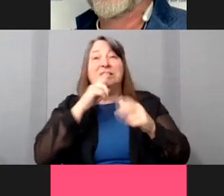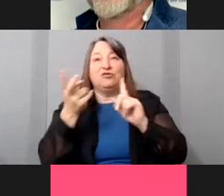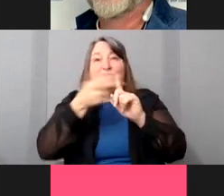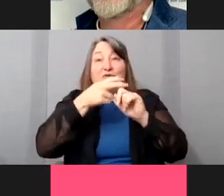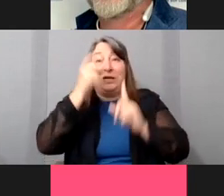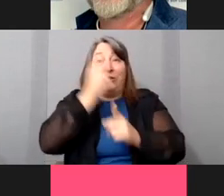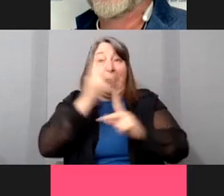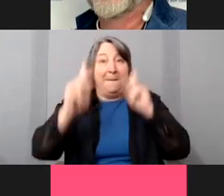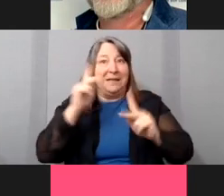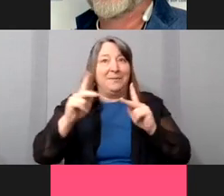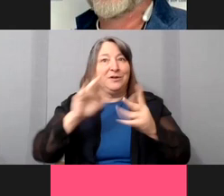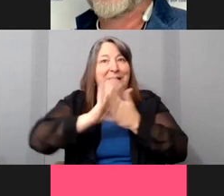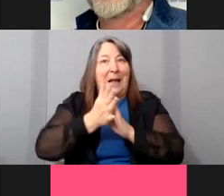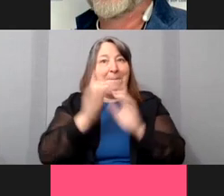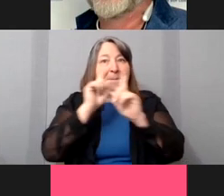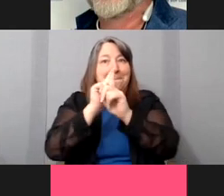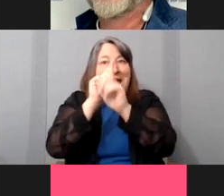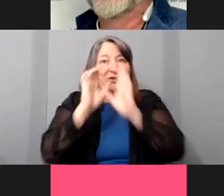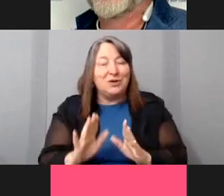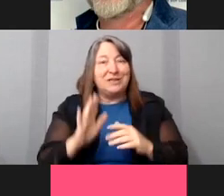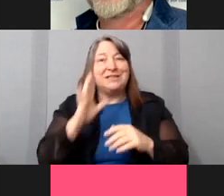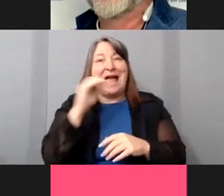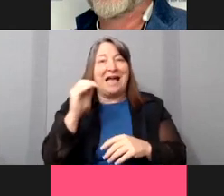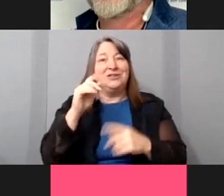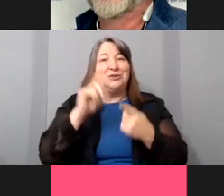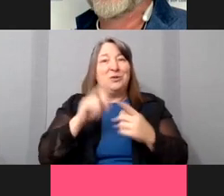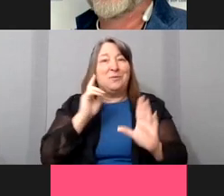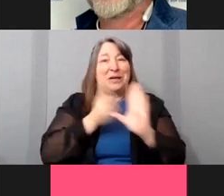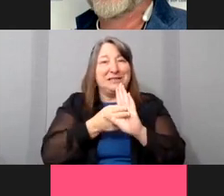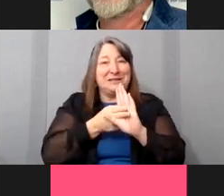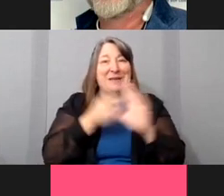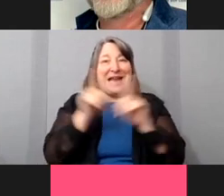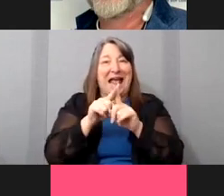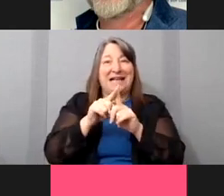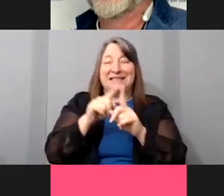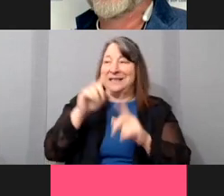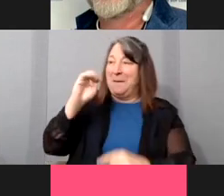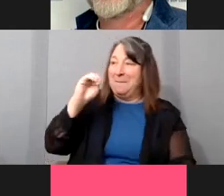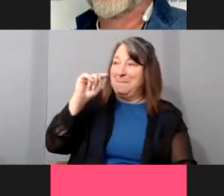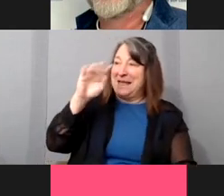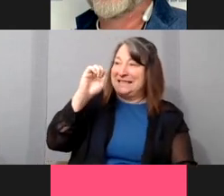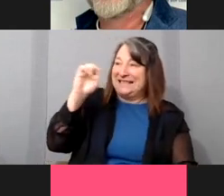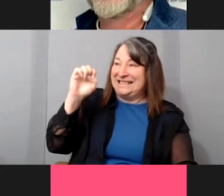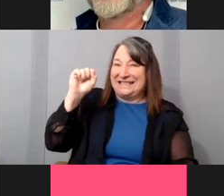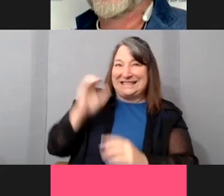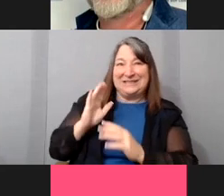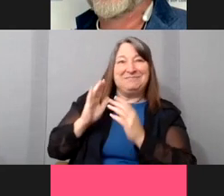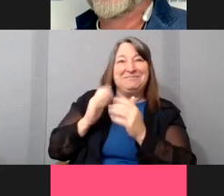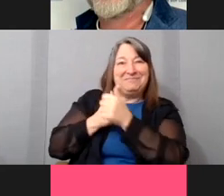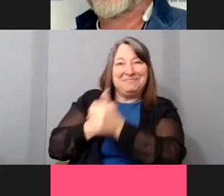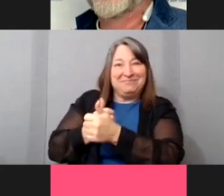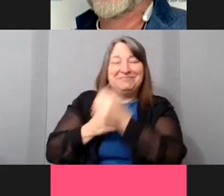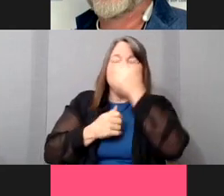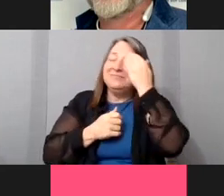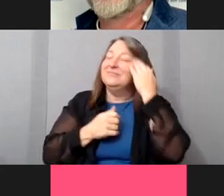serve as mentors and to participate as mentees by really realistically explaining what